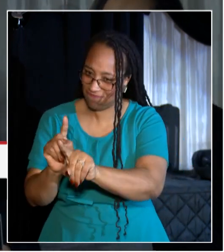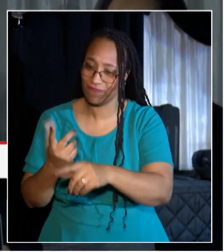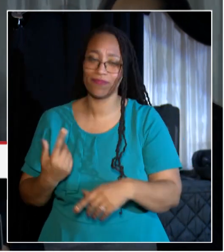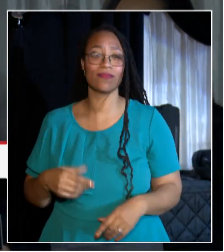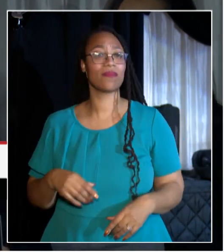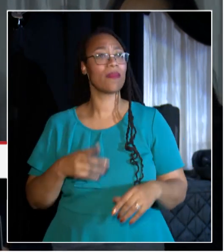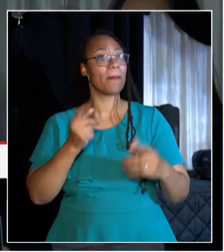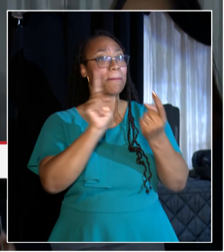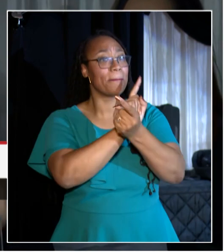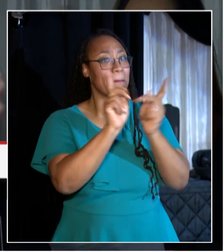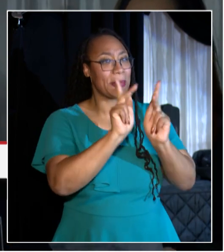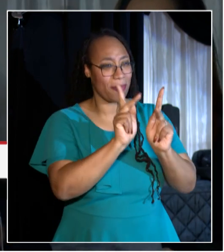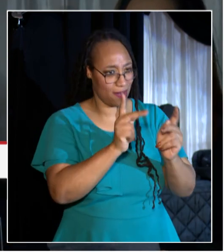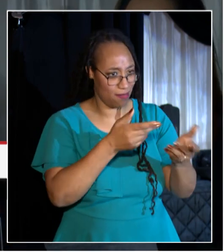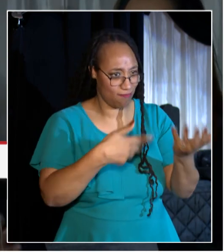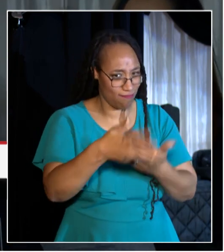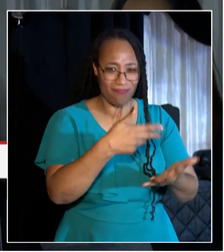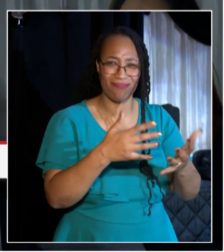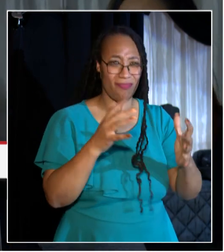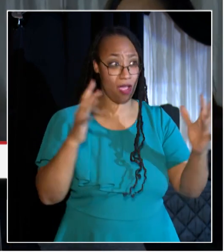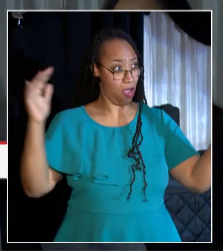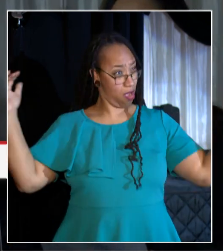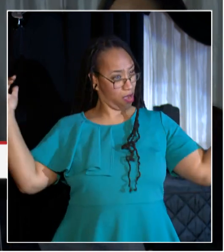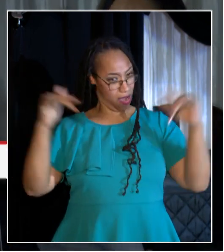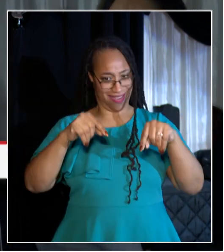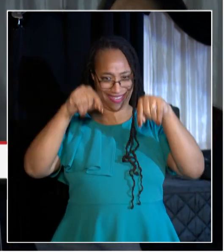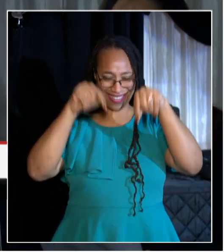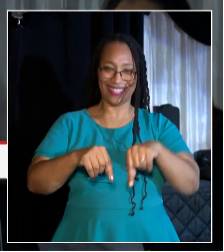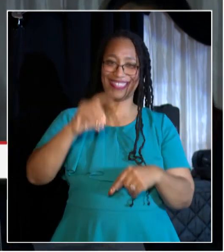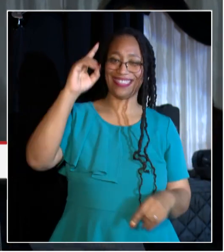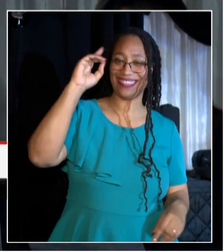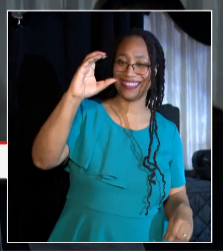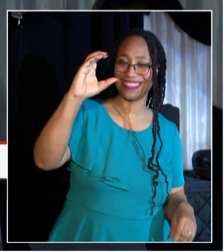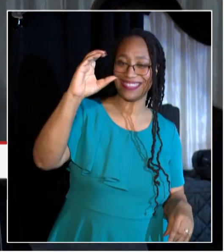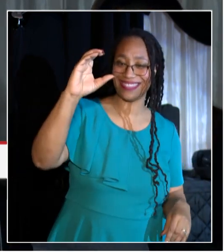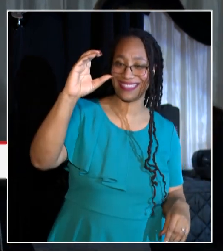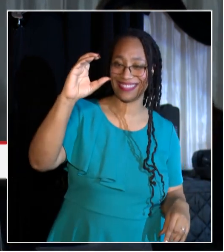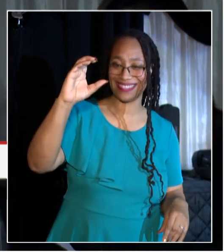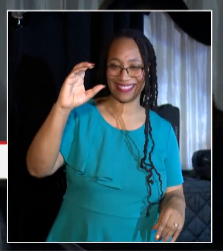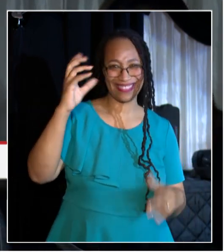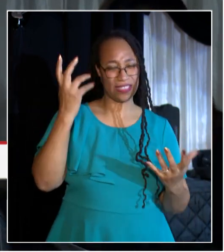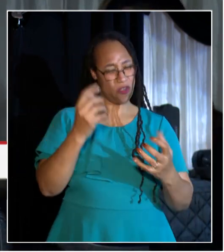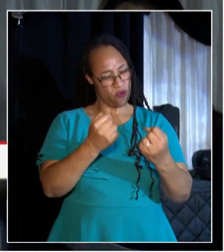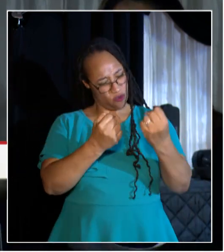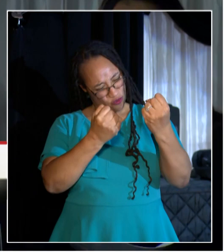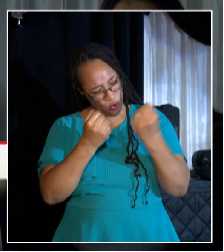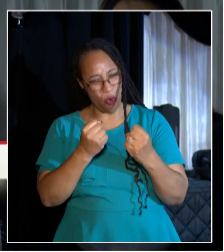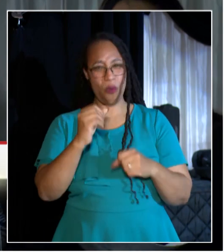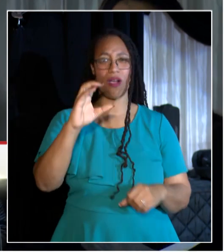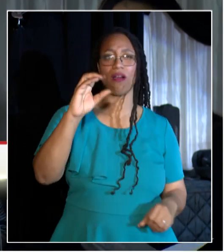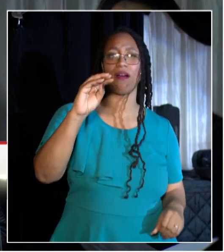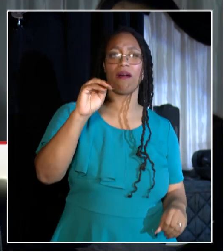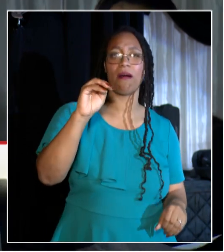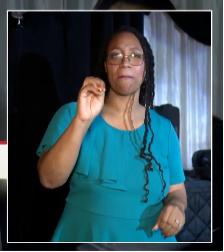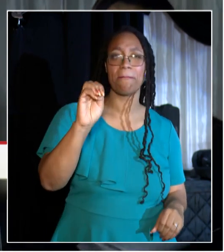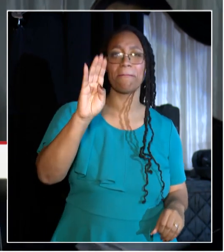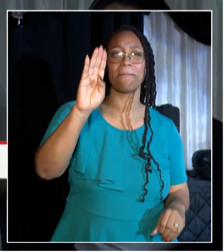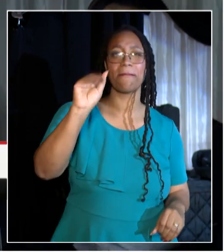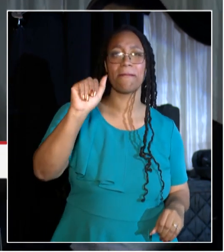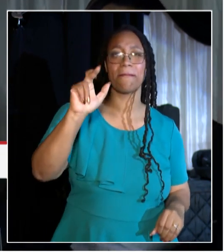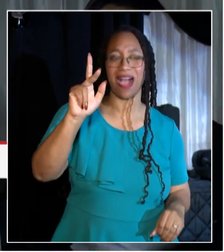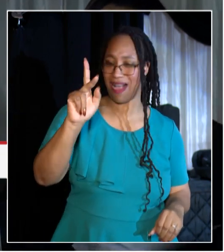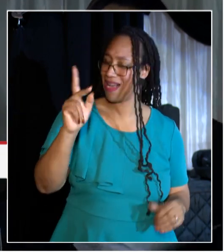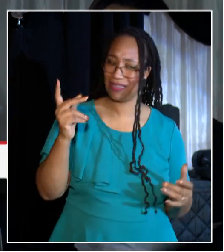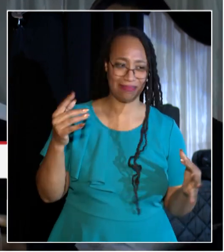over the city, because that is what a robust comeback looks like. So with that, I'm going to turn to